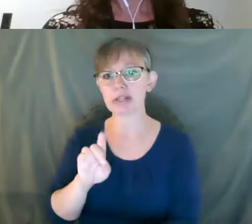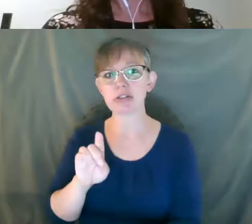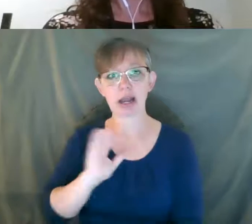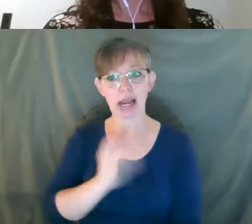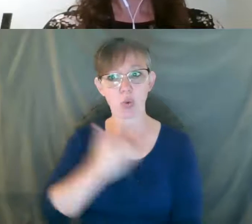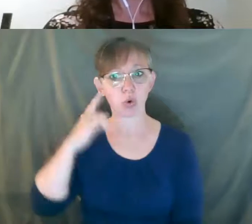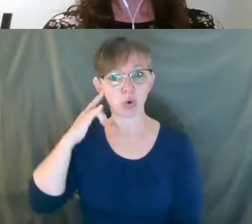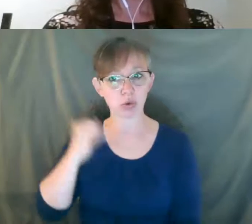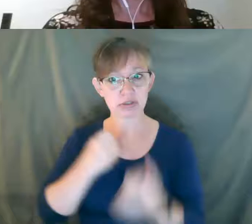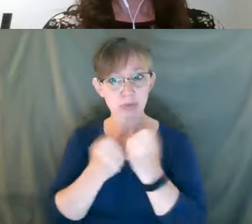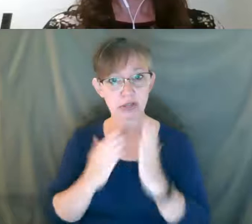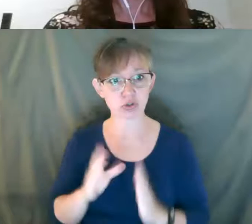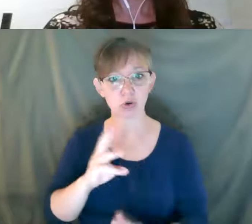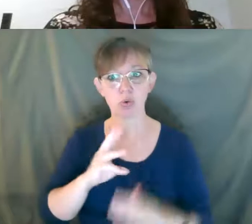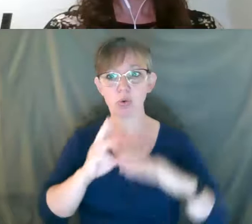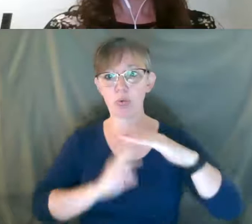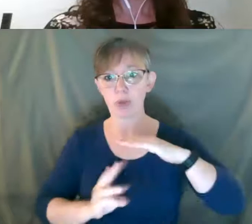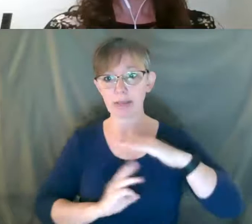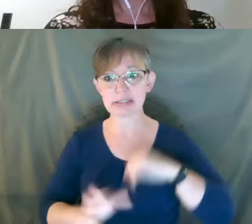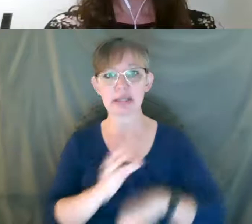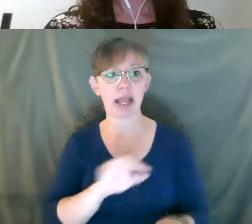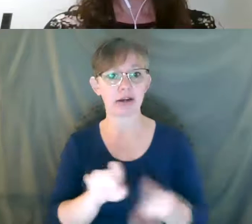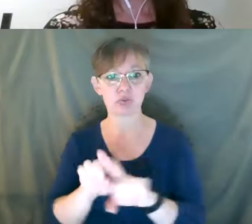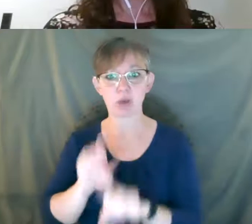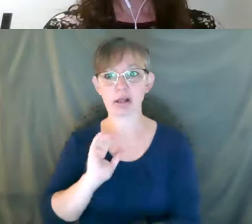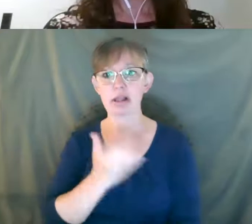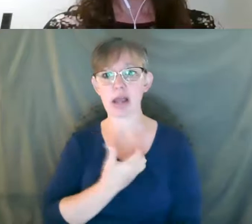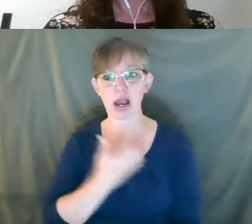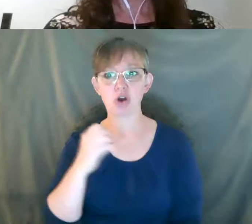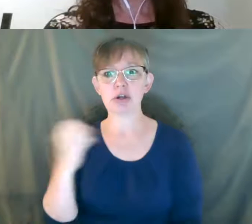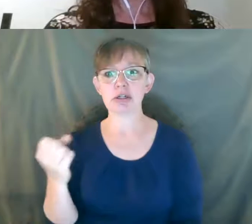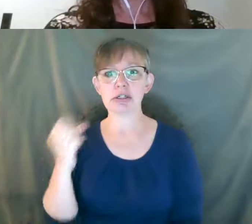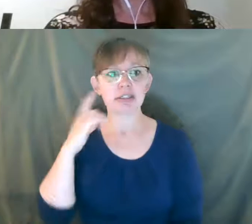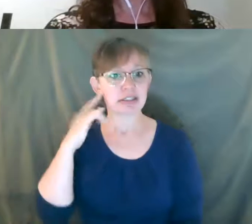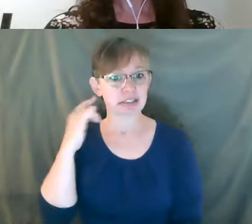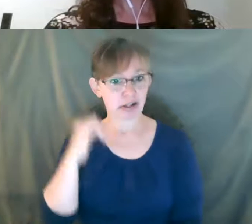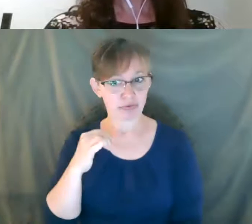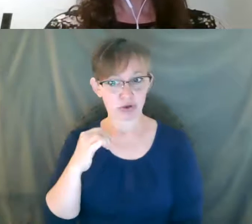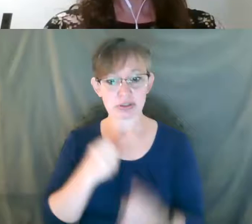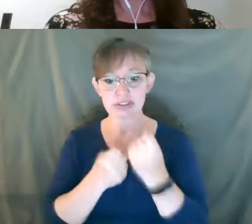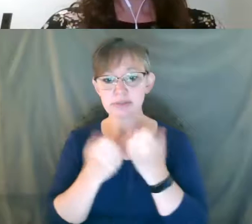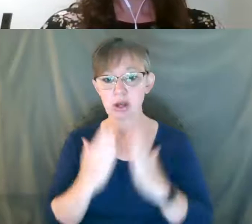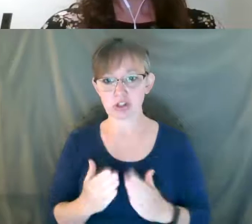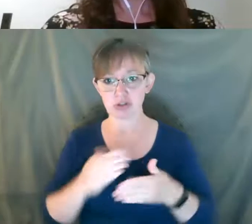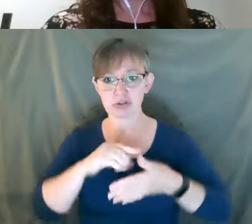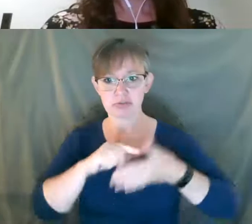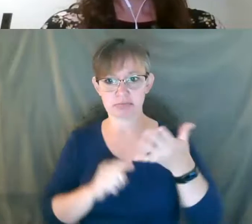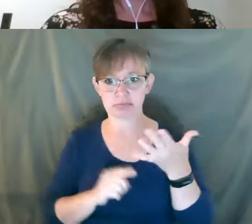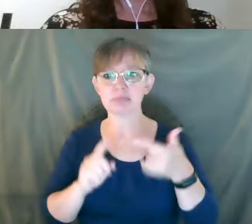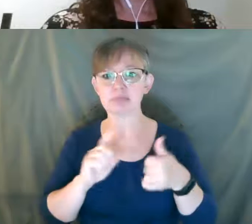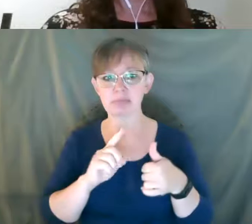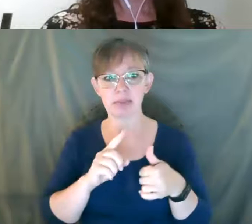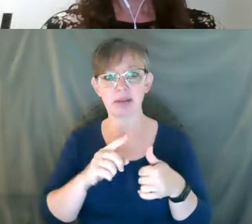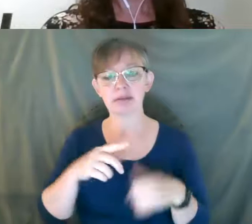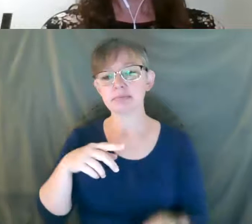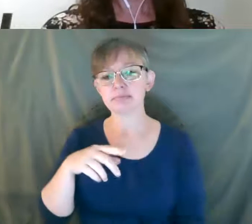Weichmann's, and our silver sponsors, At Home Independent Living, Bousquet Holstein